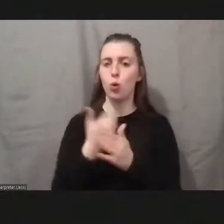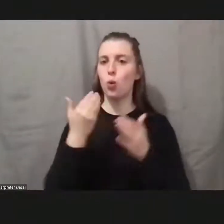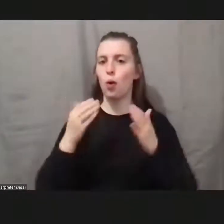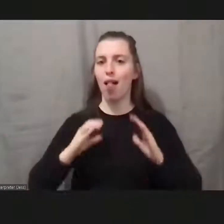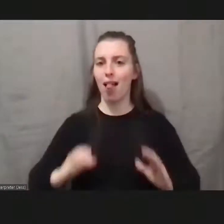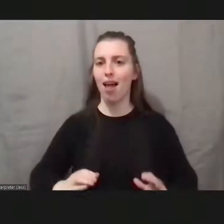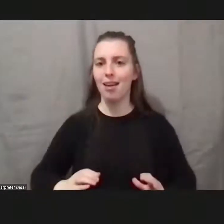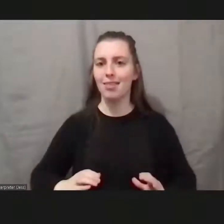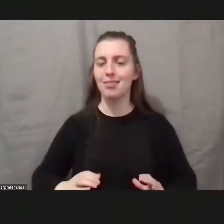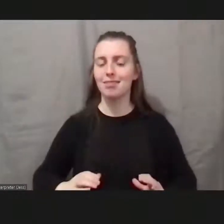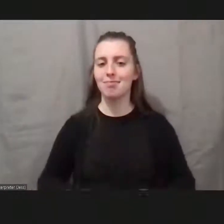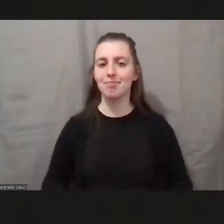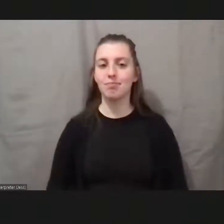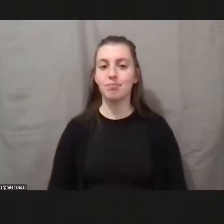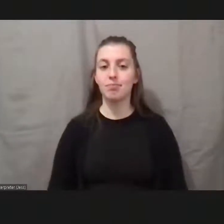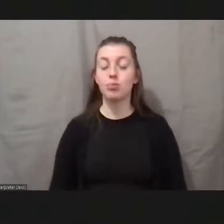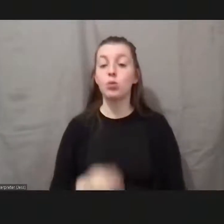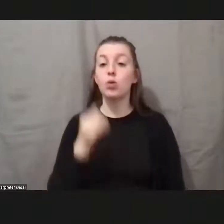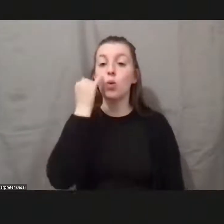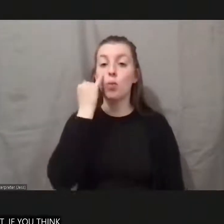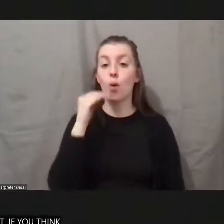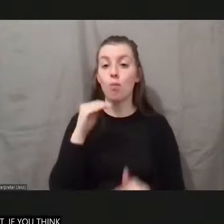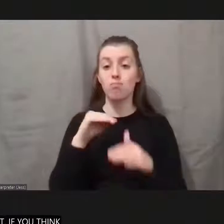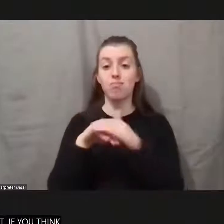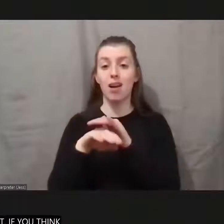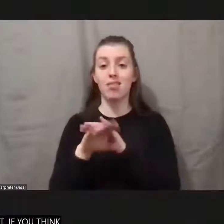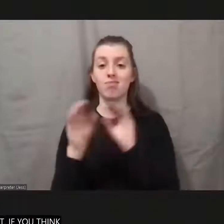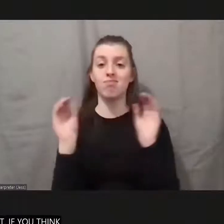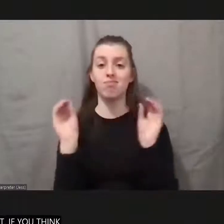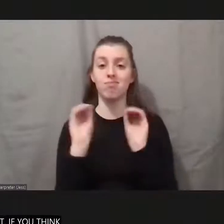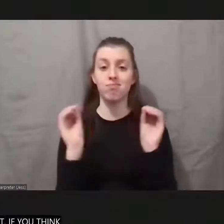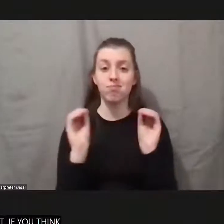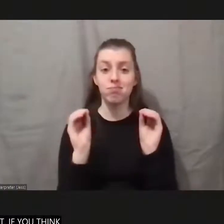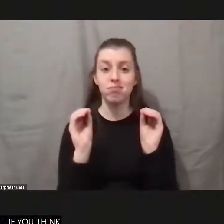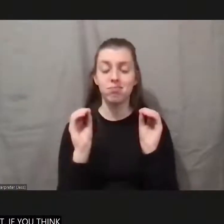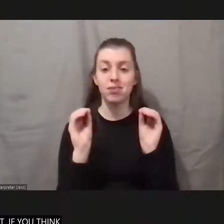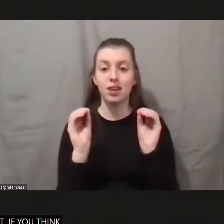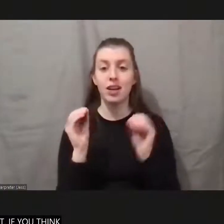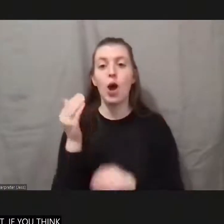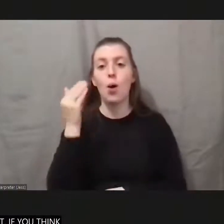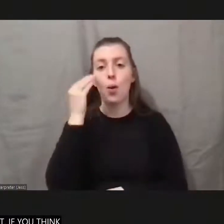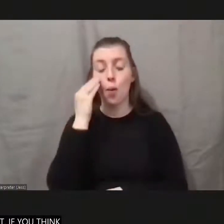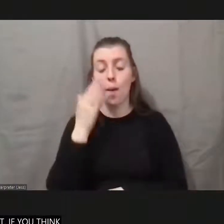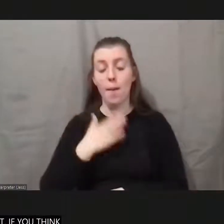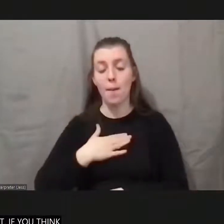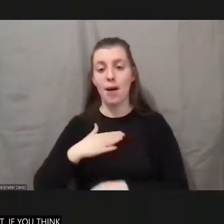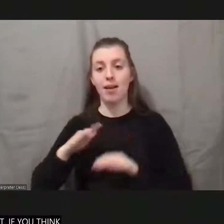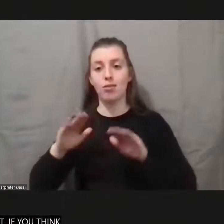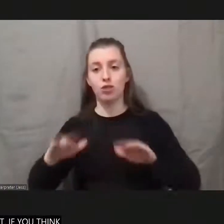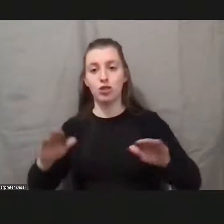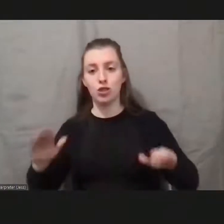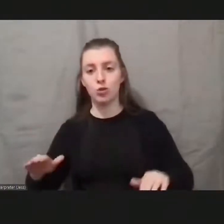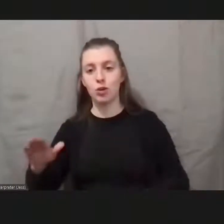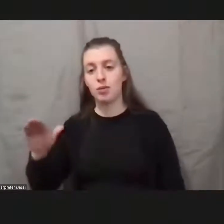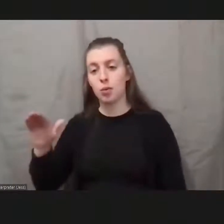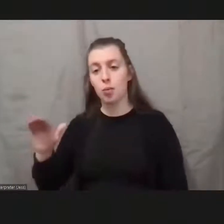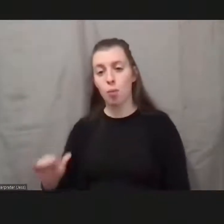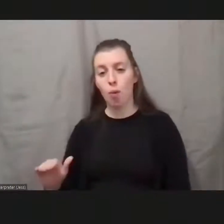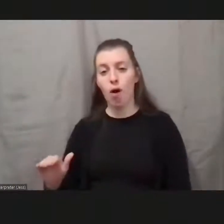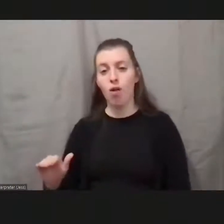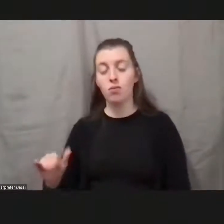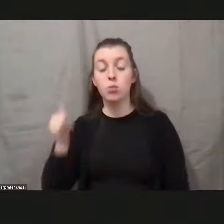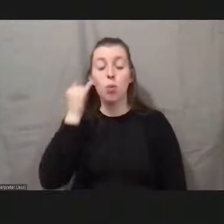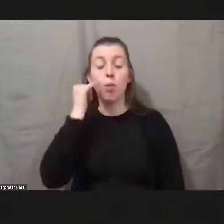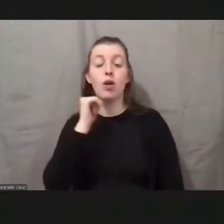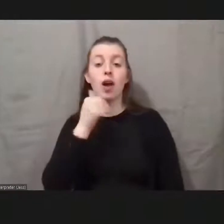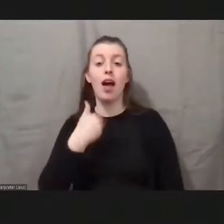about not being accessible, I can remember when I had small children, without those buttons on the doors, there were a lot of stores that I